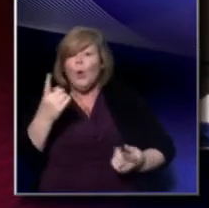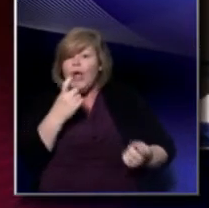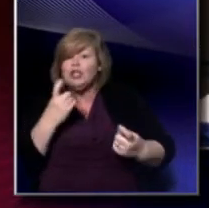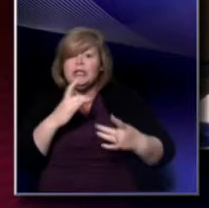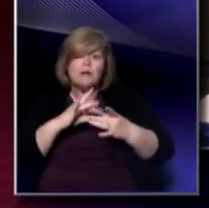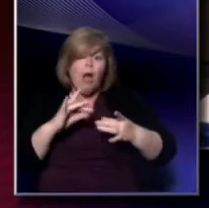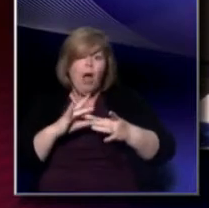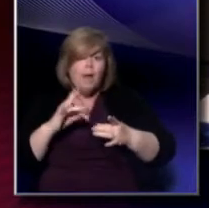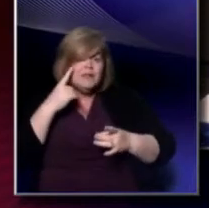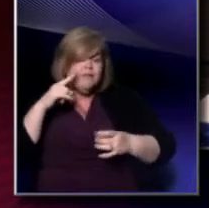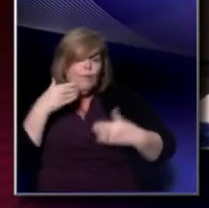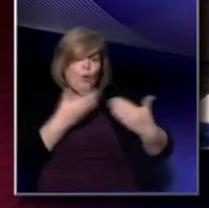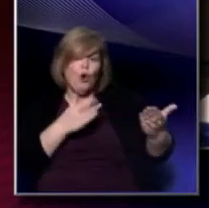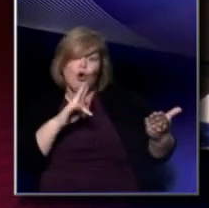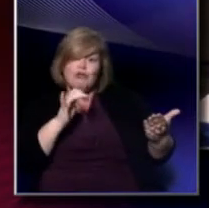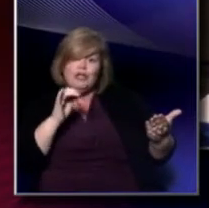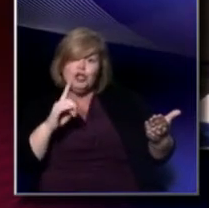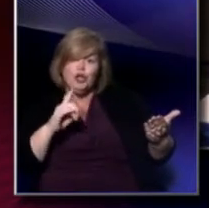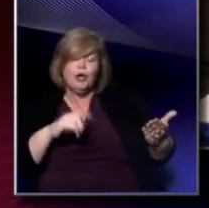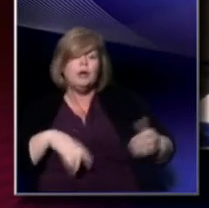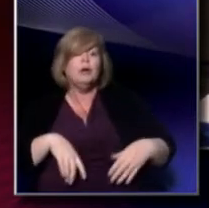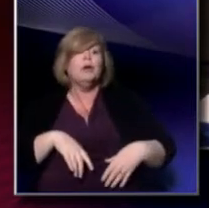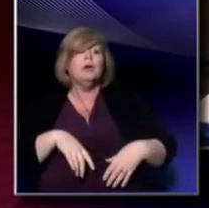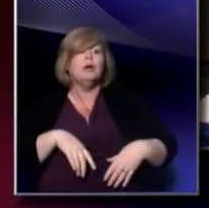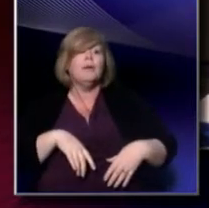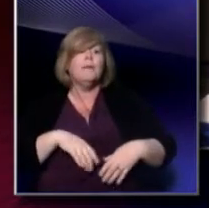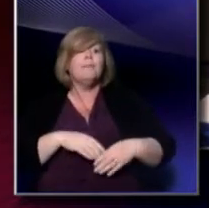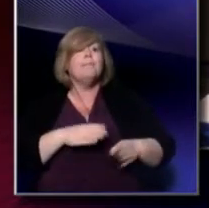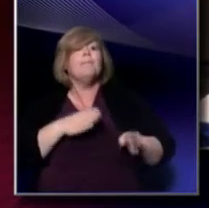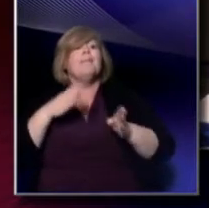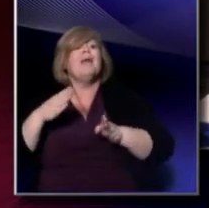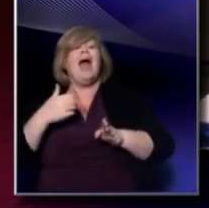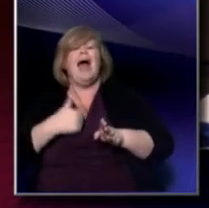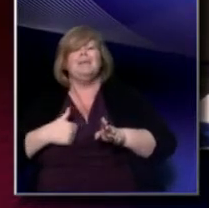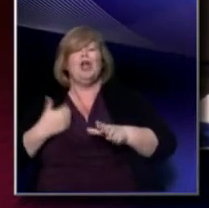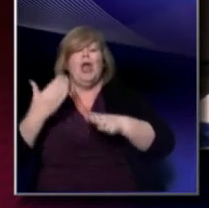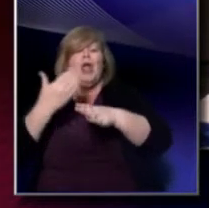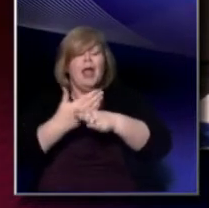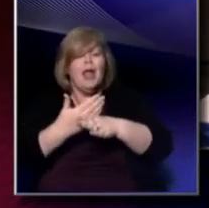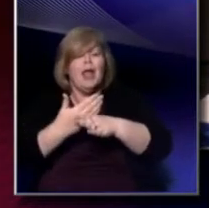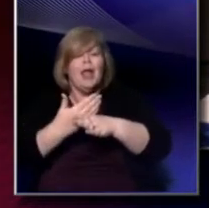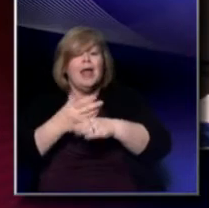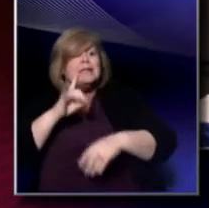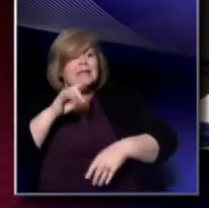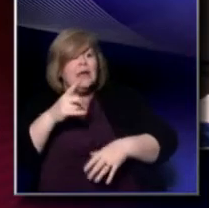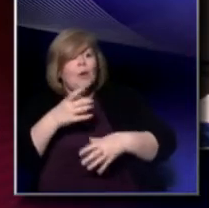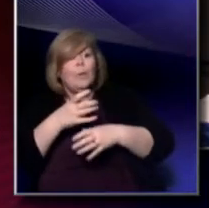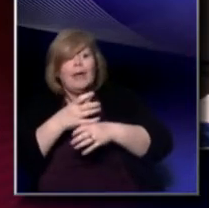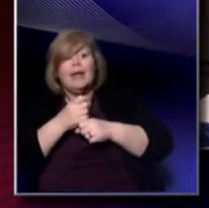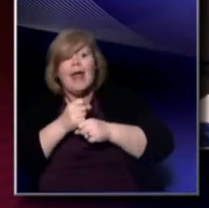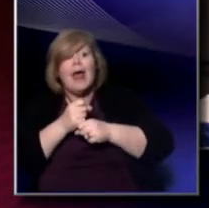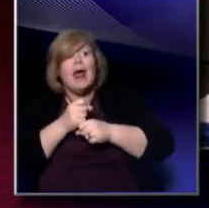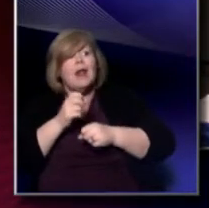Richard? Did we get those? Hey, this is my family again. I'm sorry. Did we get those 60